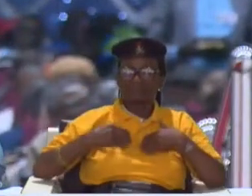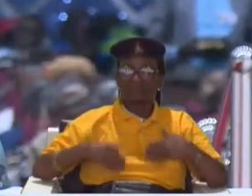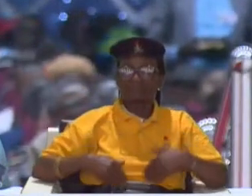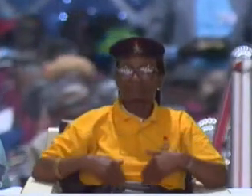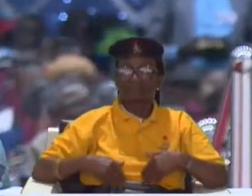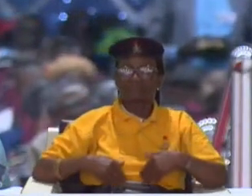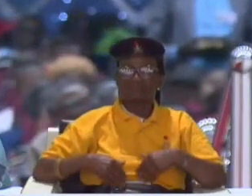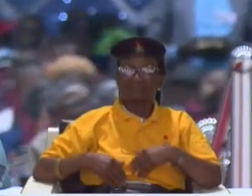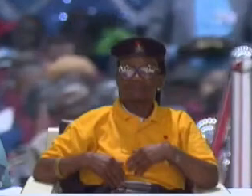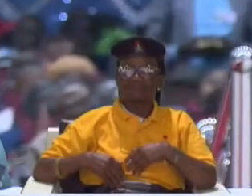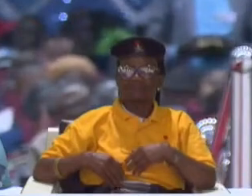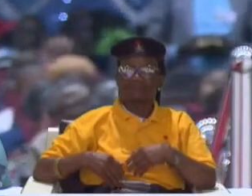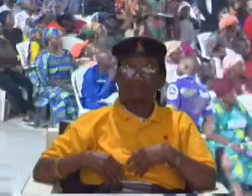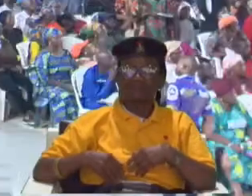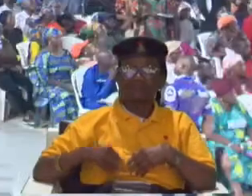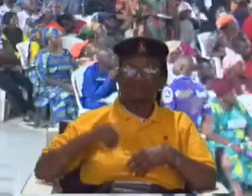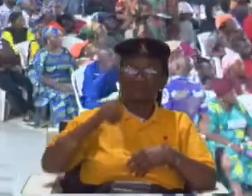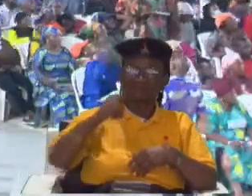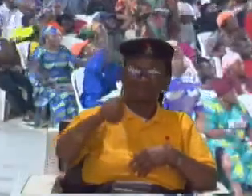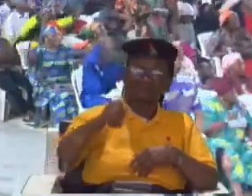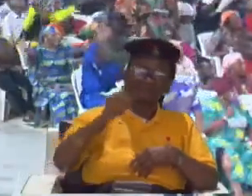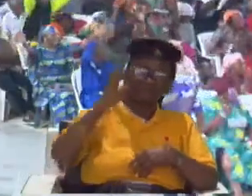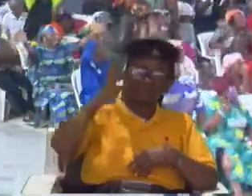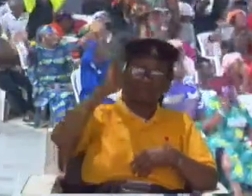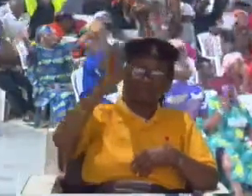you will recover all.